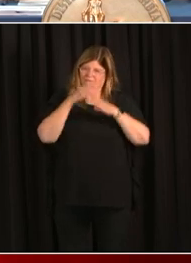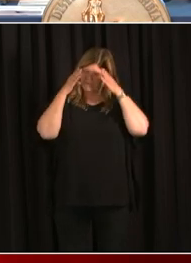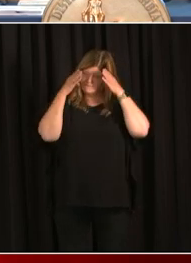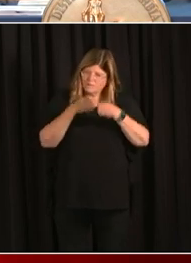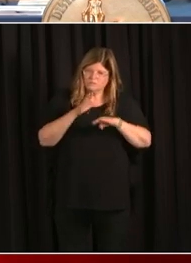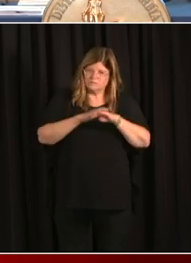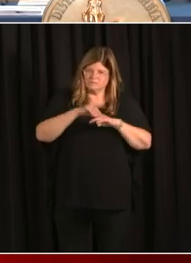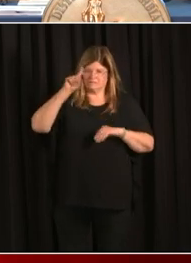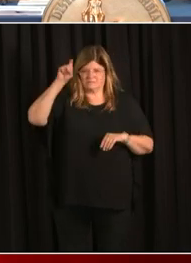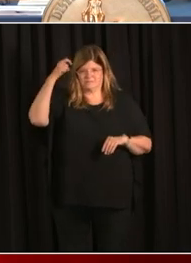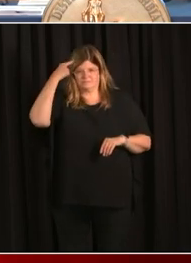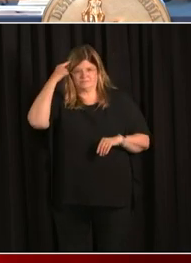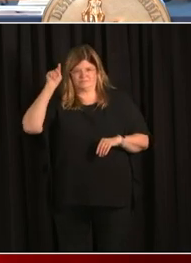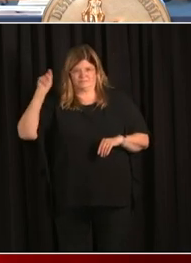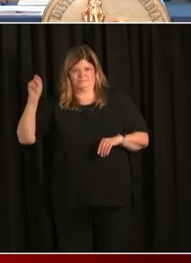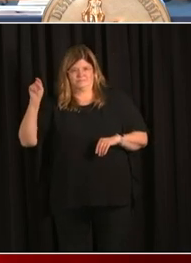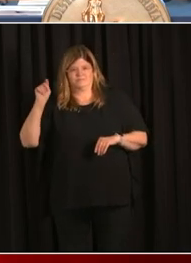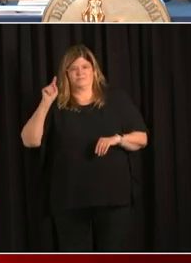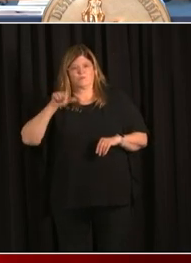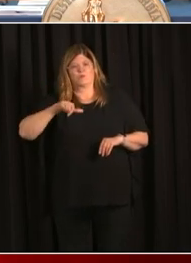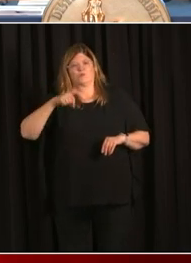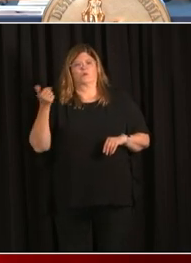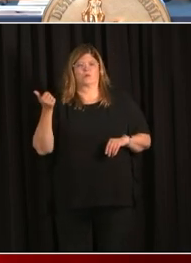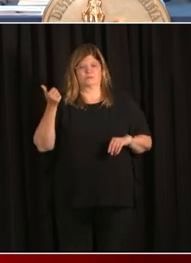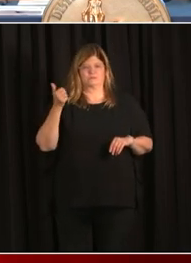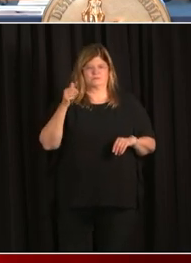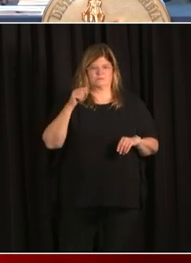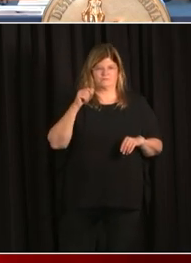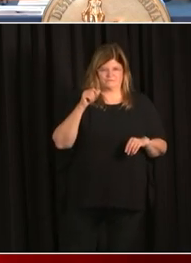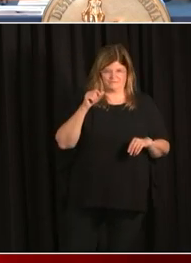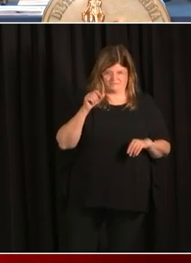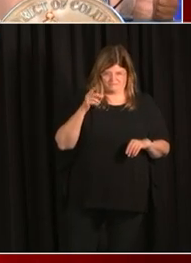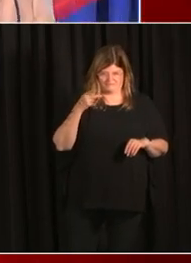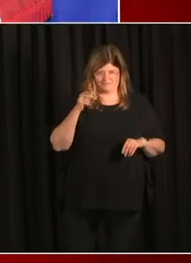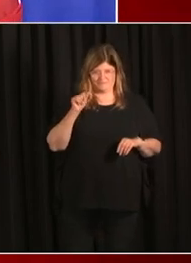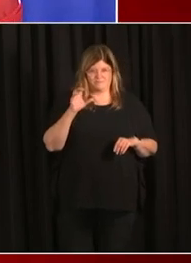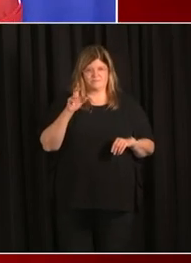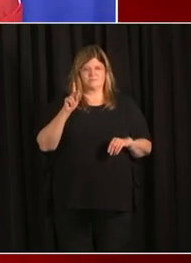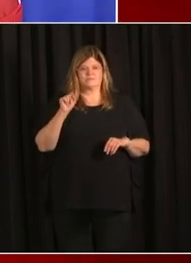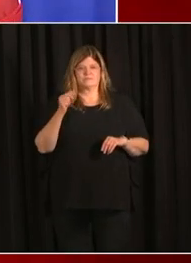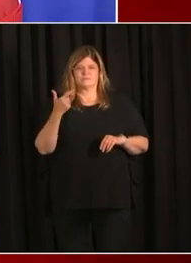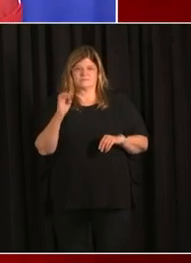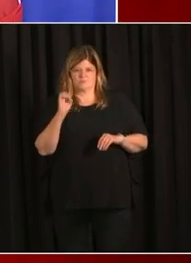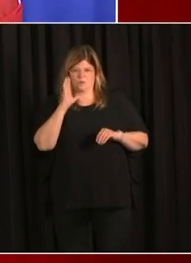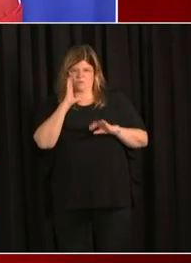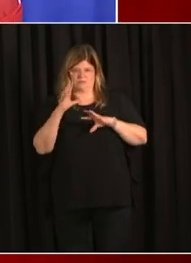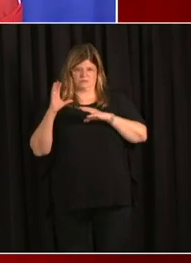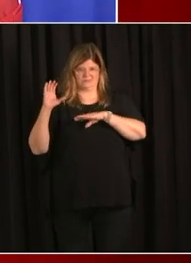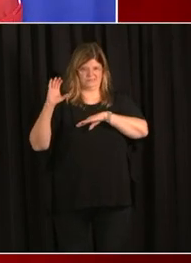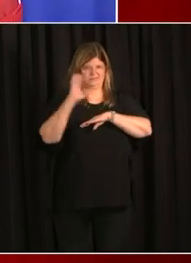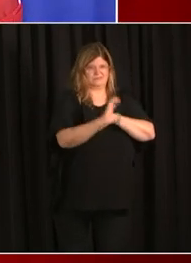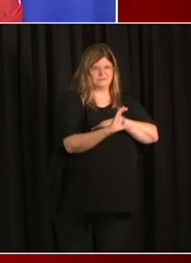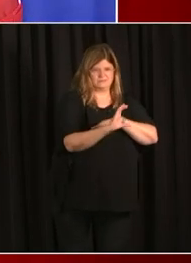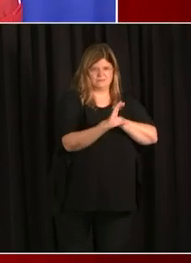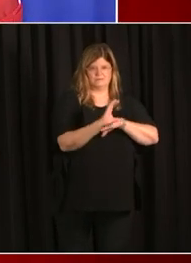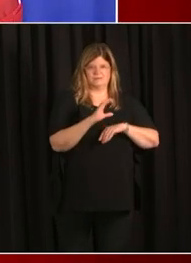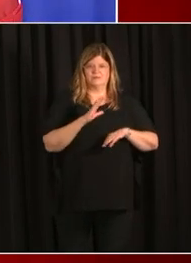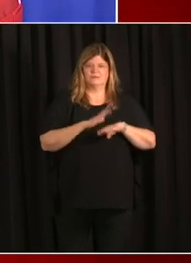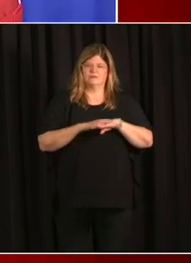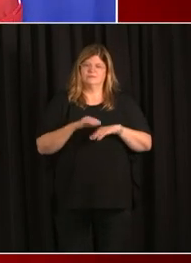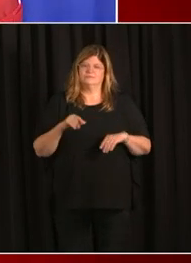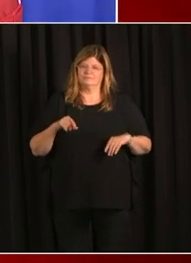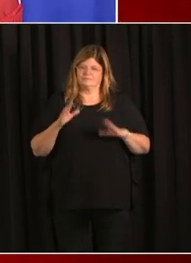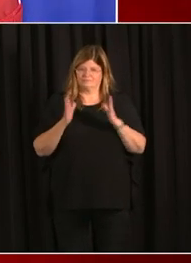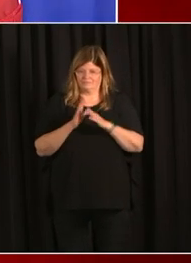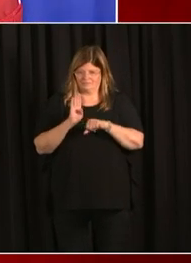government coming through with another CARES package that would provide that type of economic stimulus. And the second part